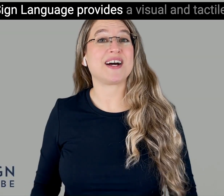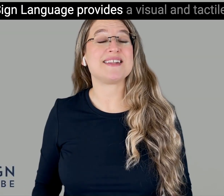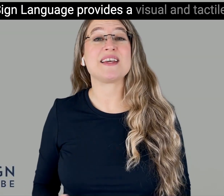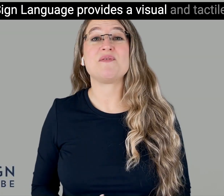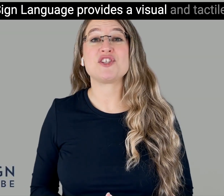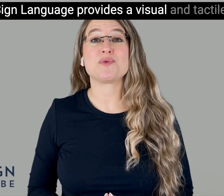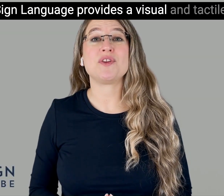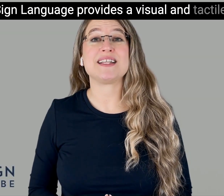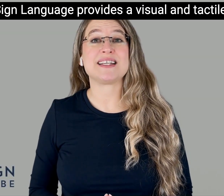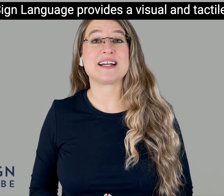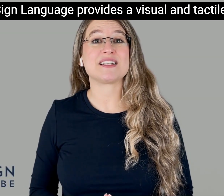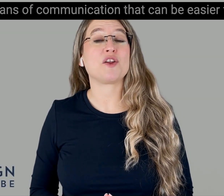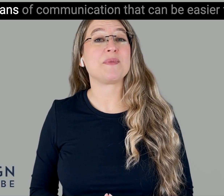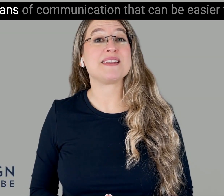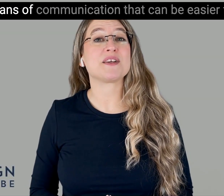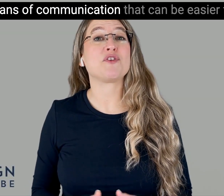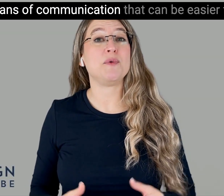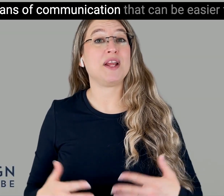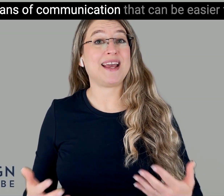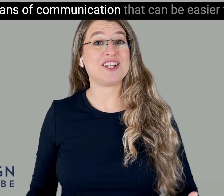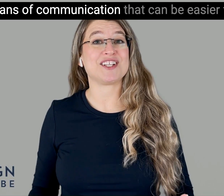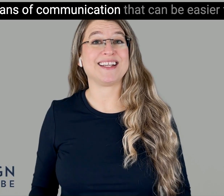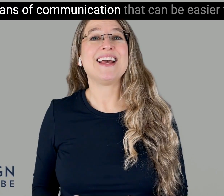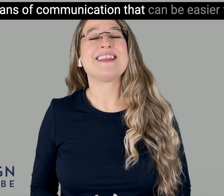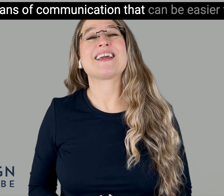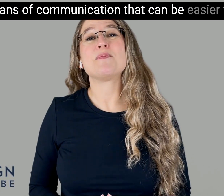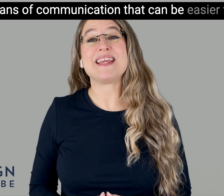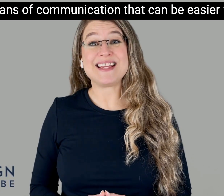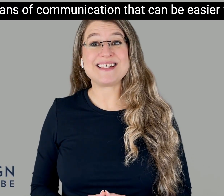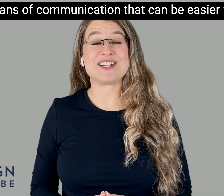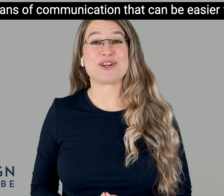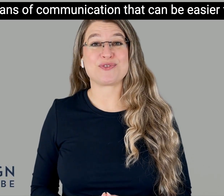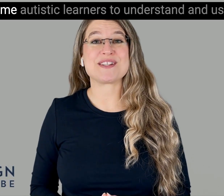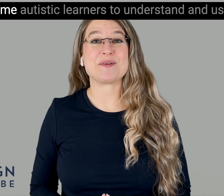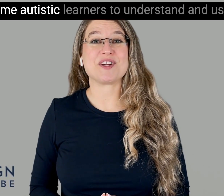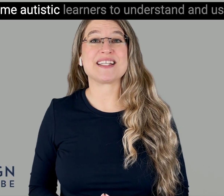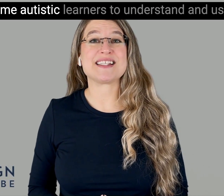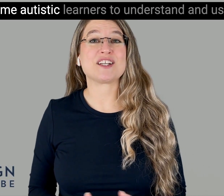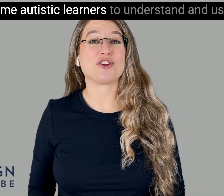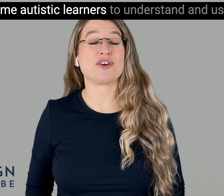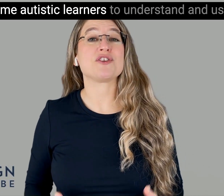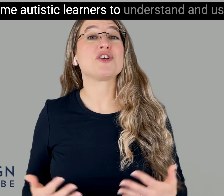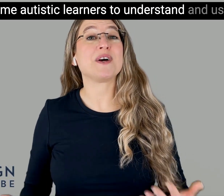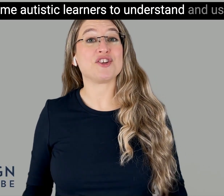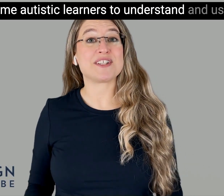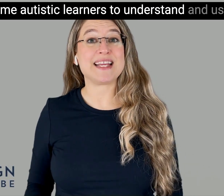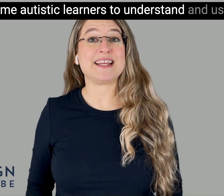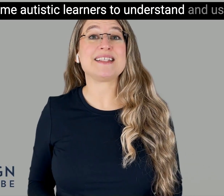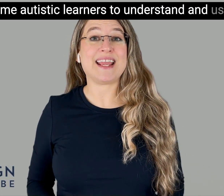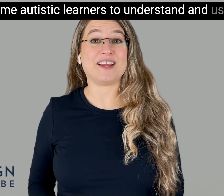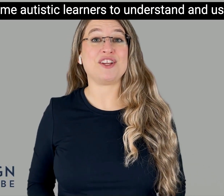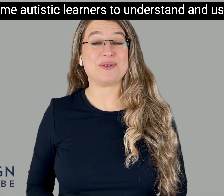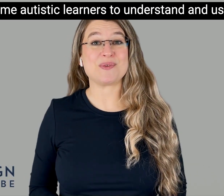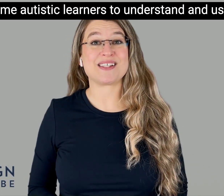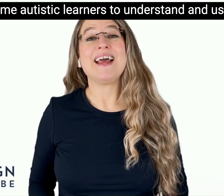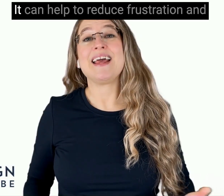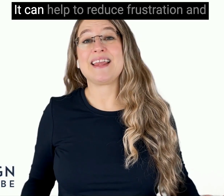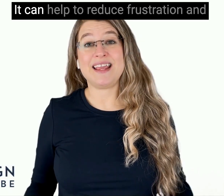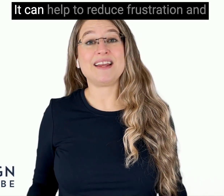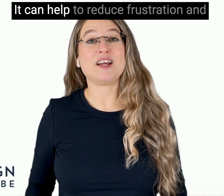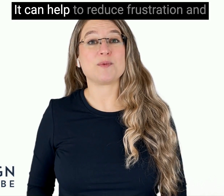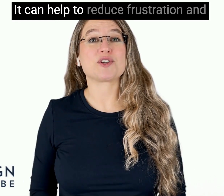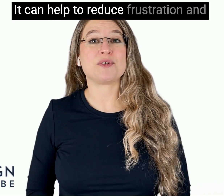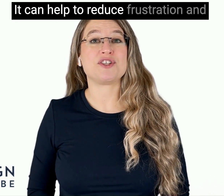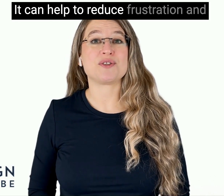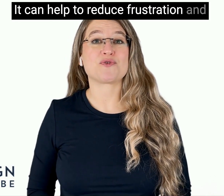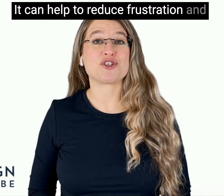language provides a visual and tactile means of communication that can be easier for some autistic learners to understand and use. It